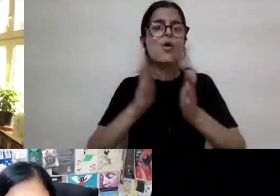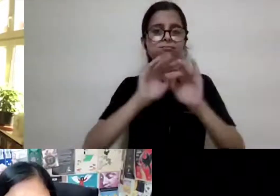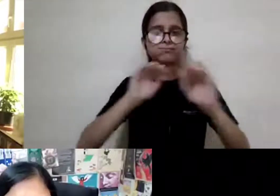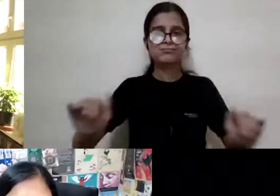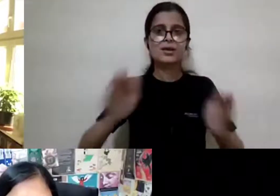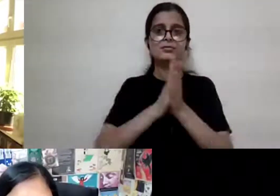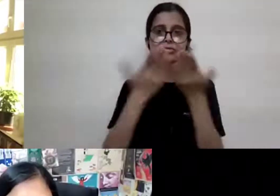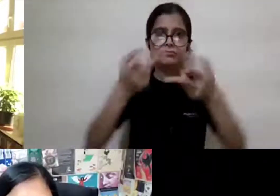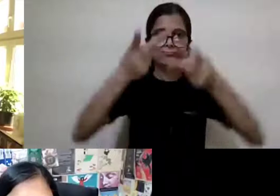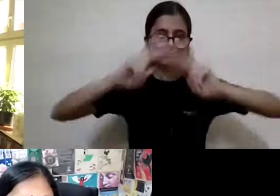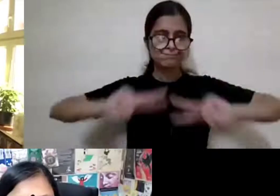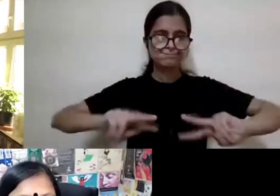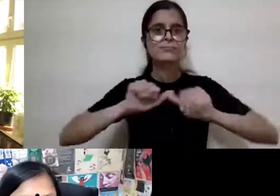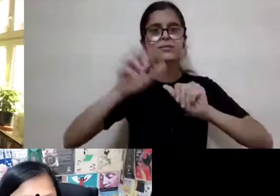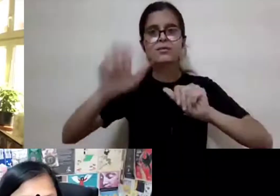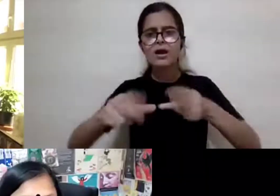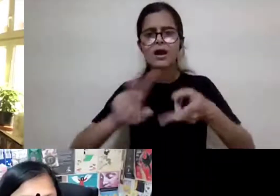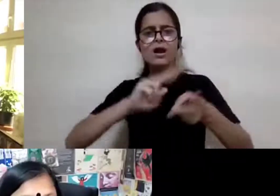broad range of disabilities,